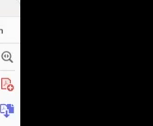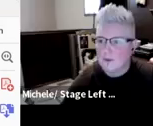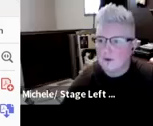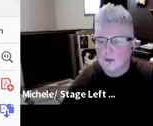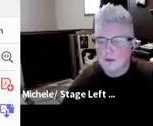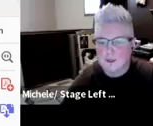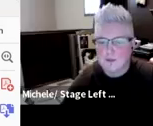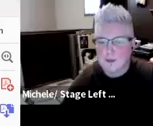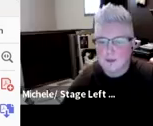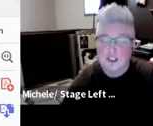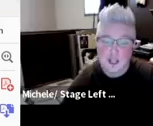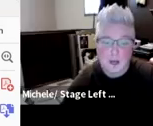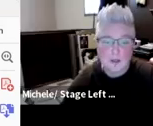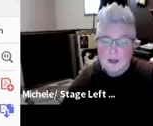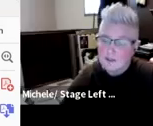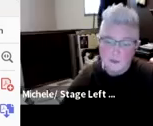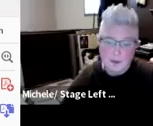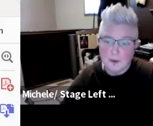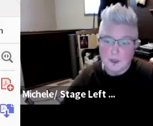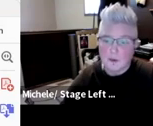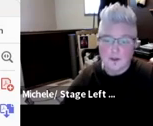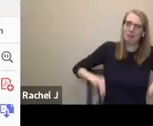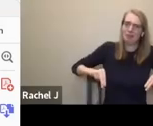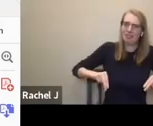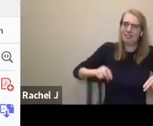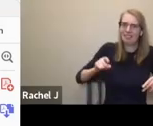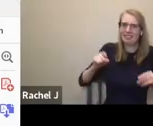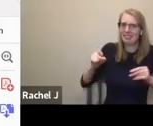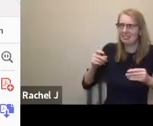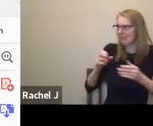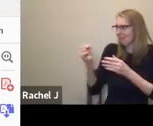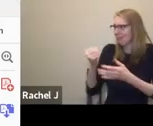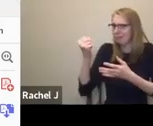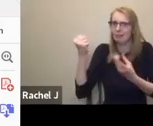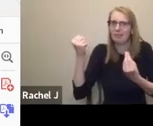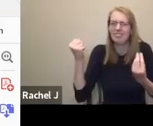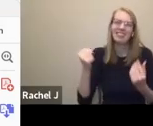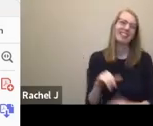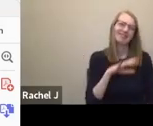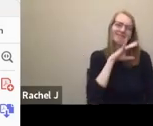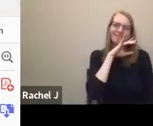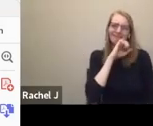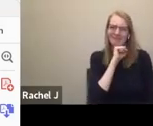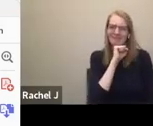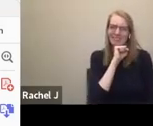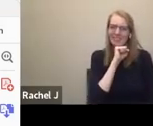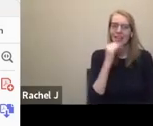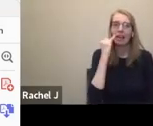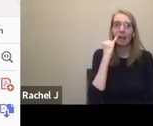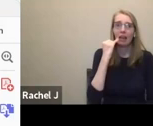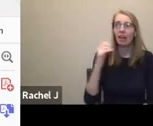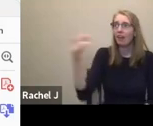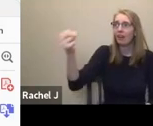up creating opportunities for people to get shamed. Some people will come with a commode. So when you're hiring actors and people with physical